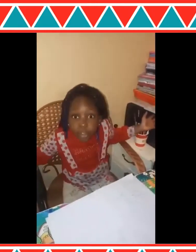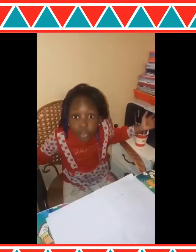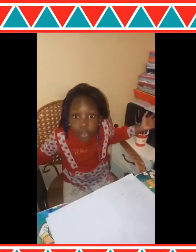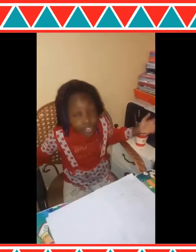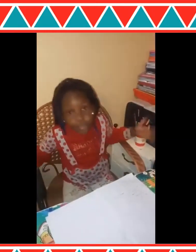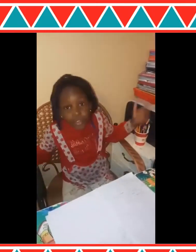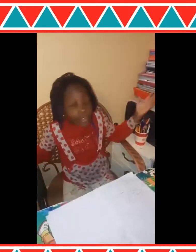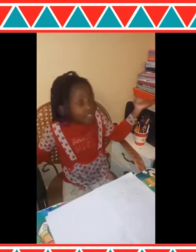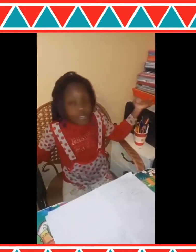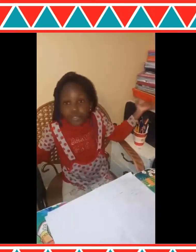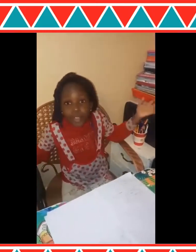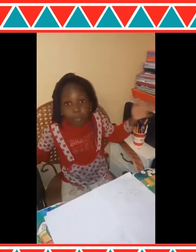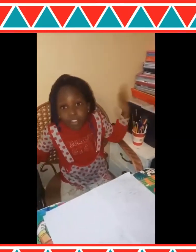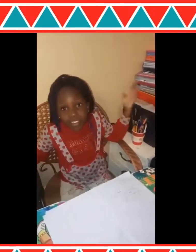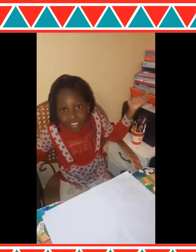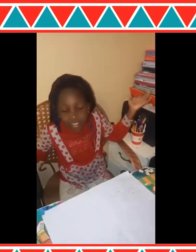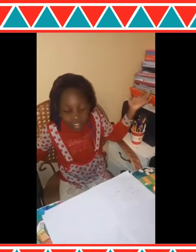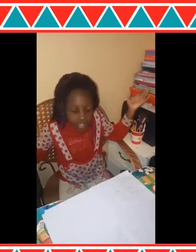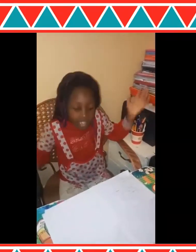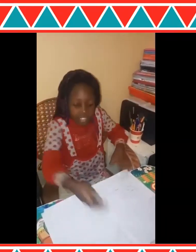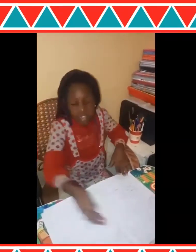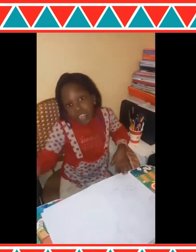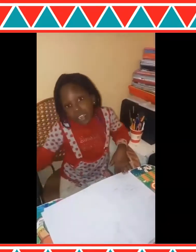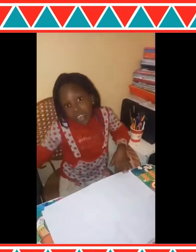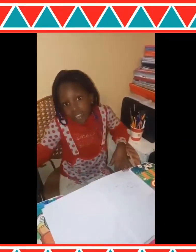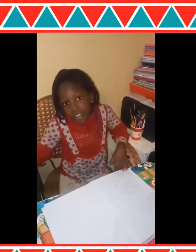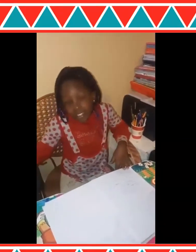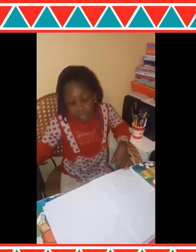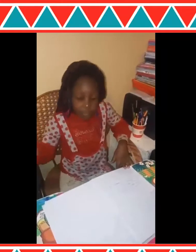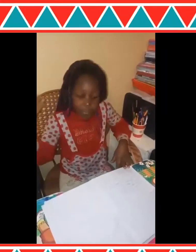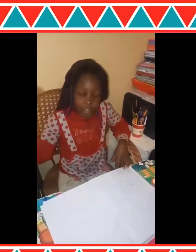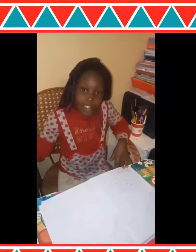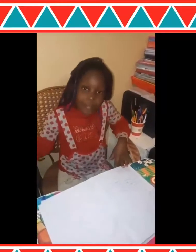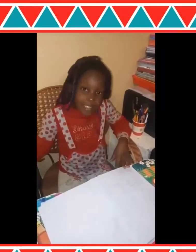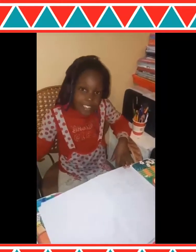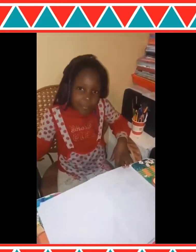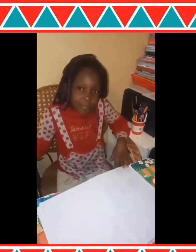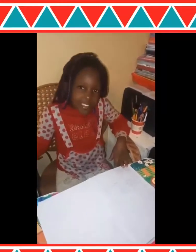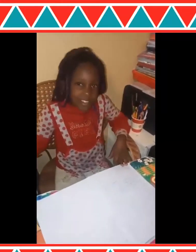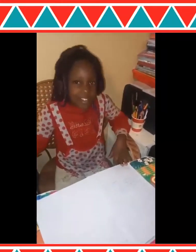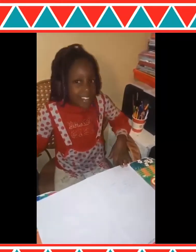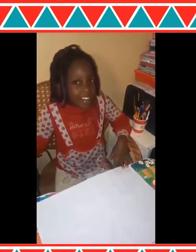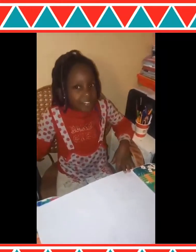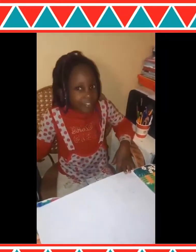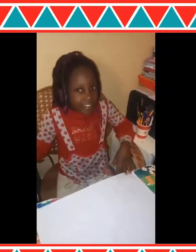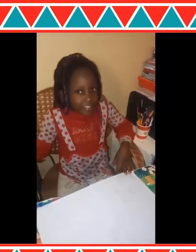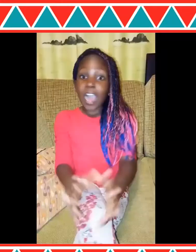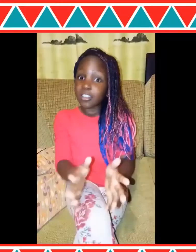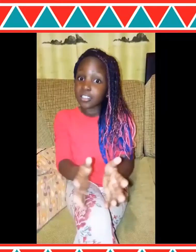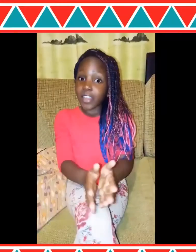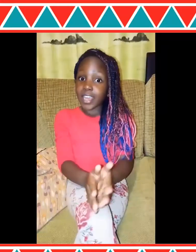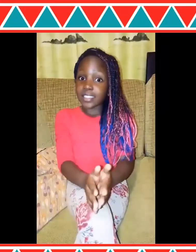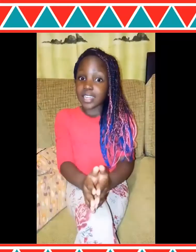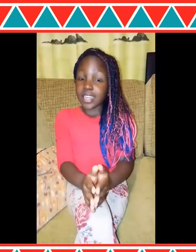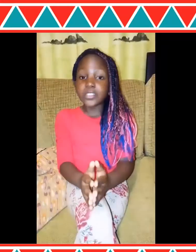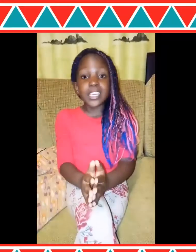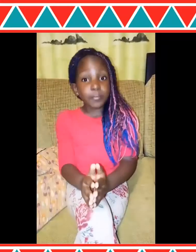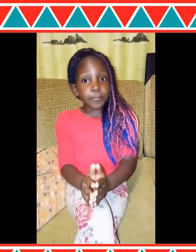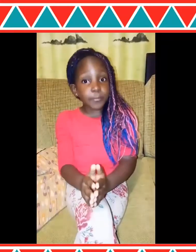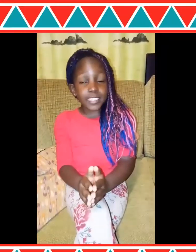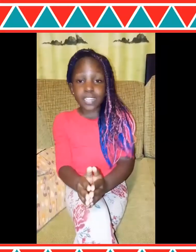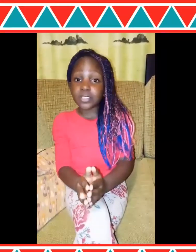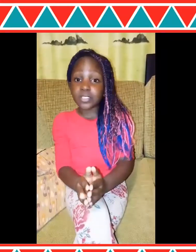have closed, so we don't know what to do. We are bored inside the house. So I learn at the same time. I'm also keeping myself busy and also having fun. I also exercise